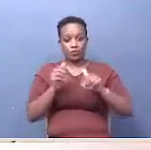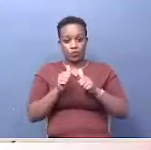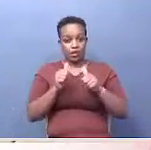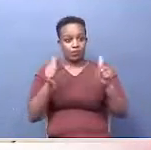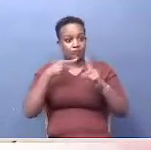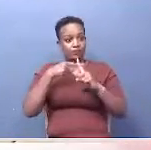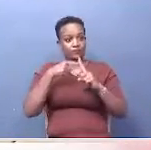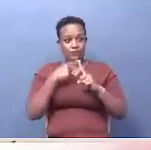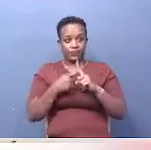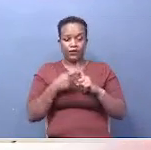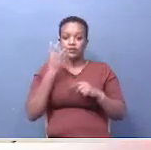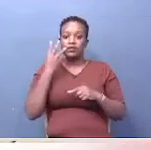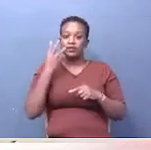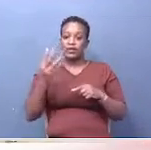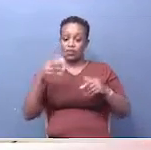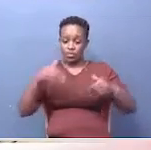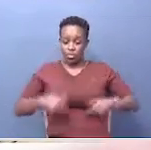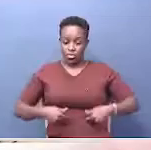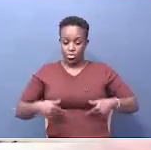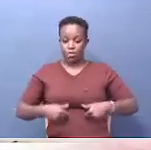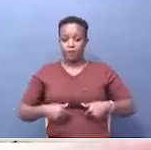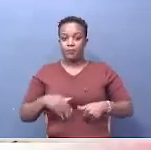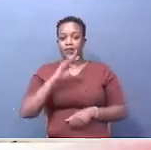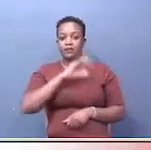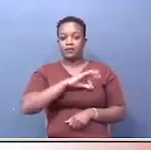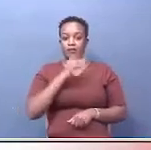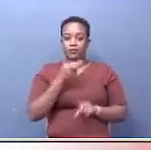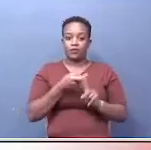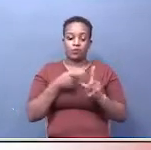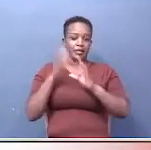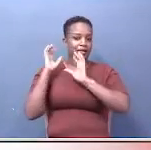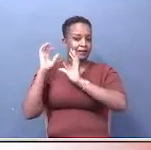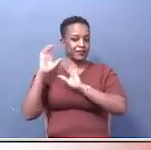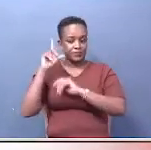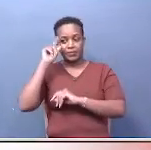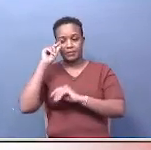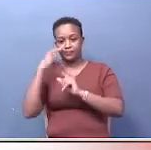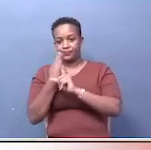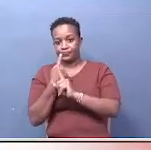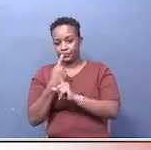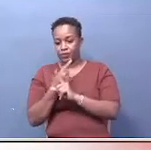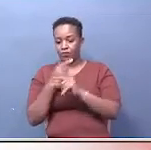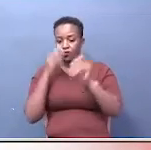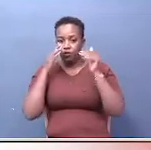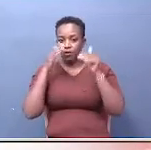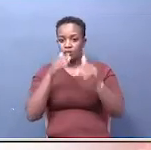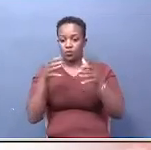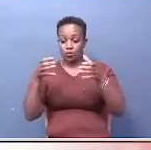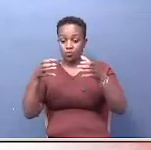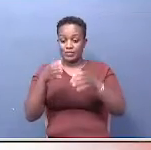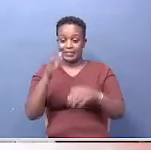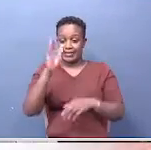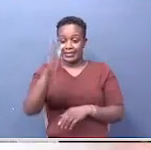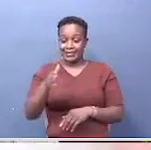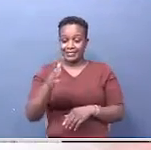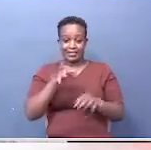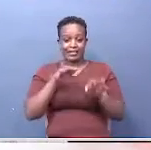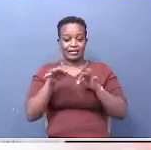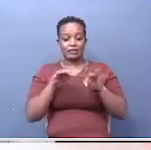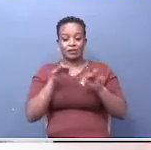youths benefiting from Nairobi, Mombasa and Kilifi counties. We are looking at the community directly and saying, hey, there's a